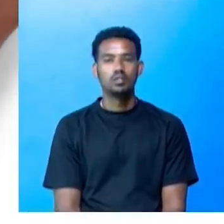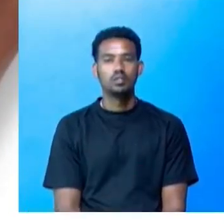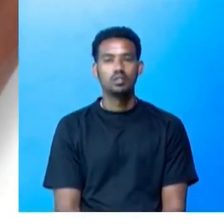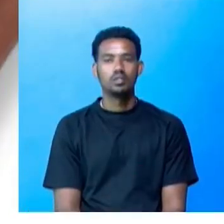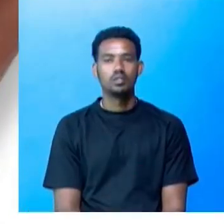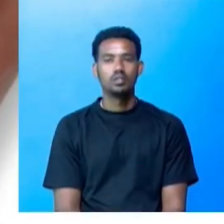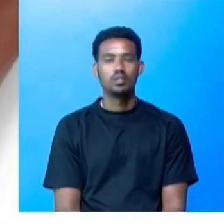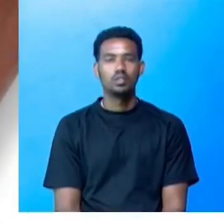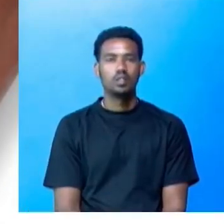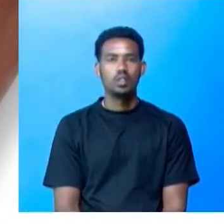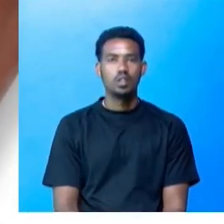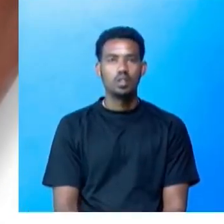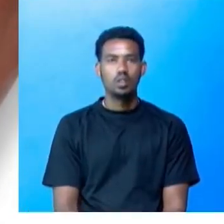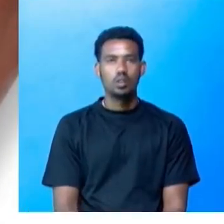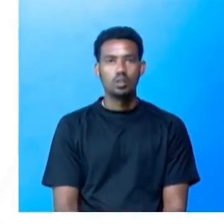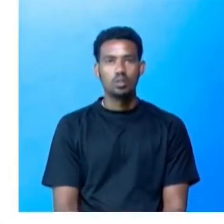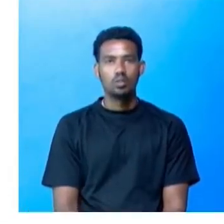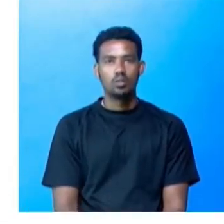warm